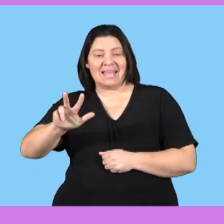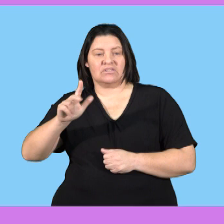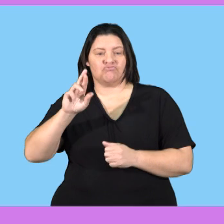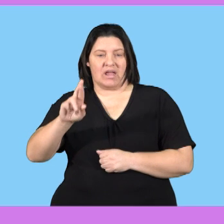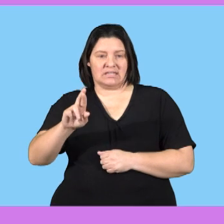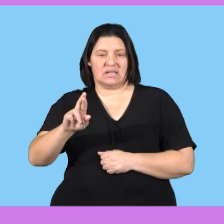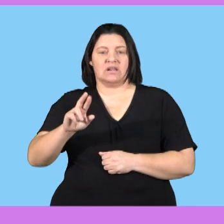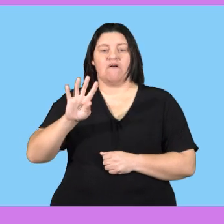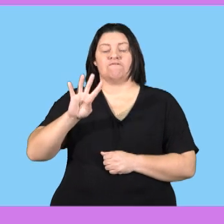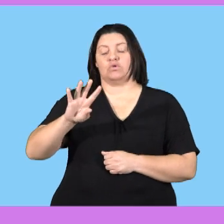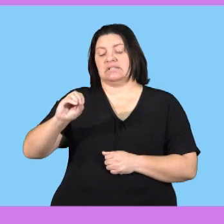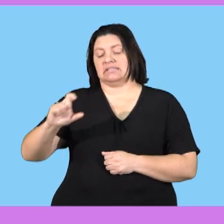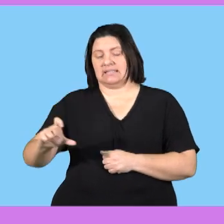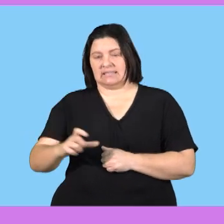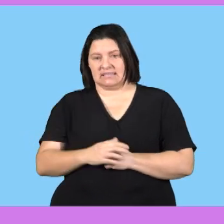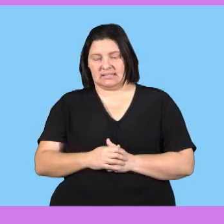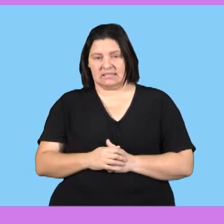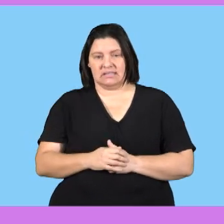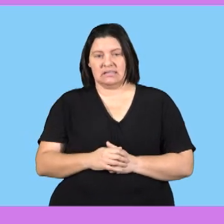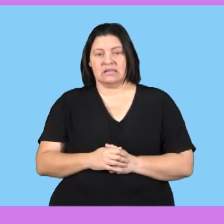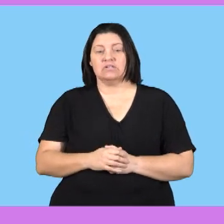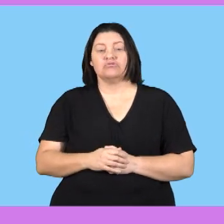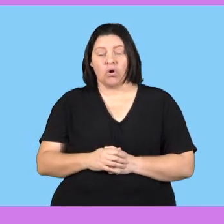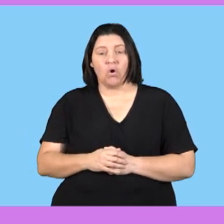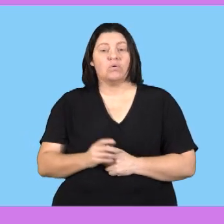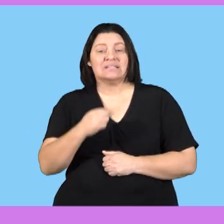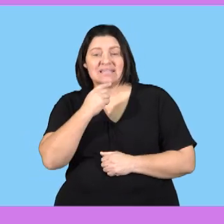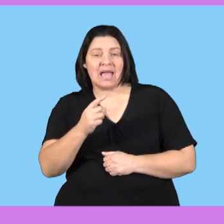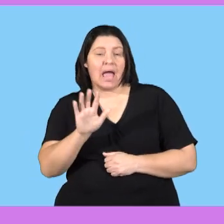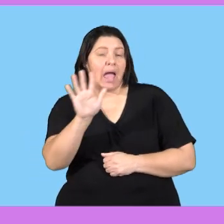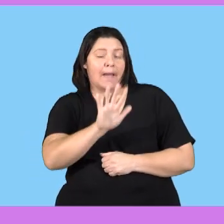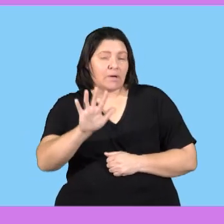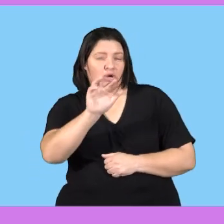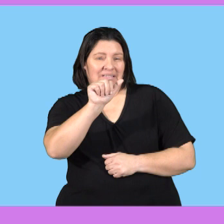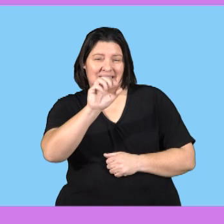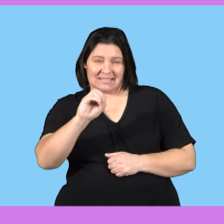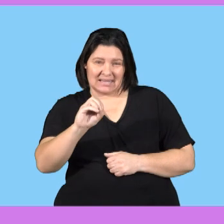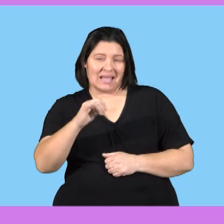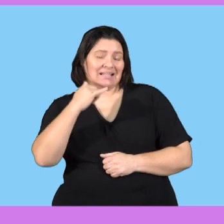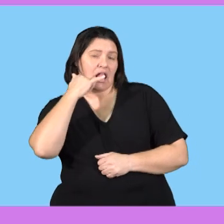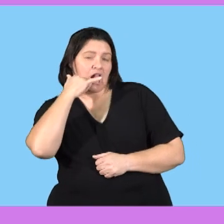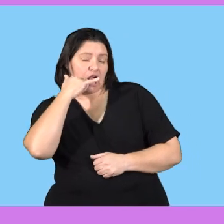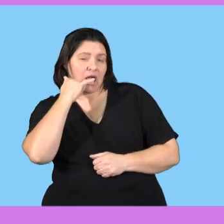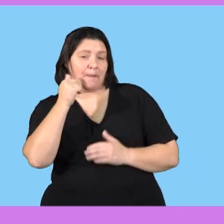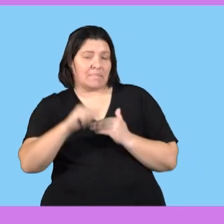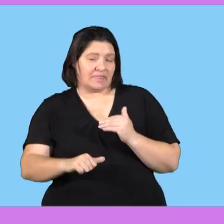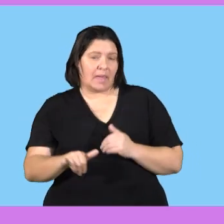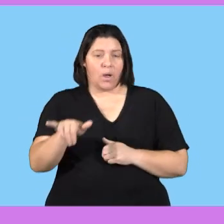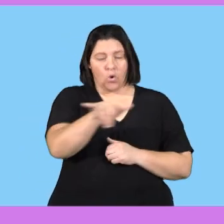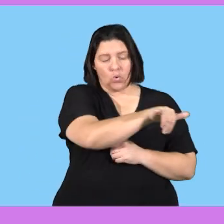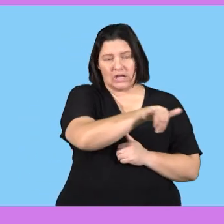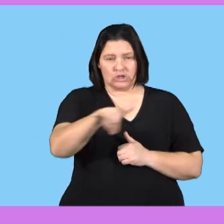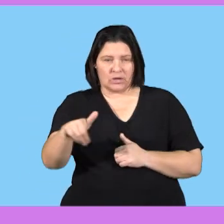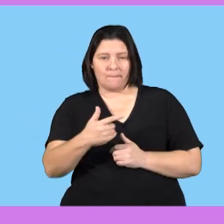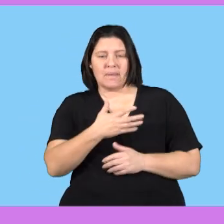458 Rand and 40 cents. Now remember, it says if you spend approximately 60 minutes on a cell phone per month,